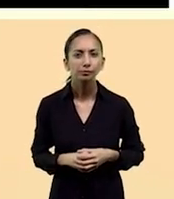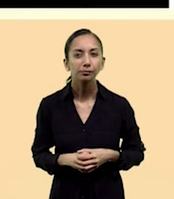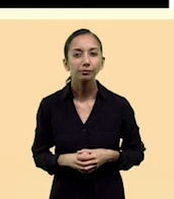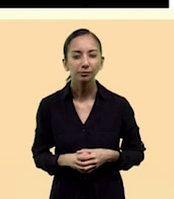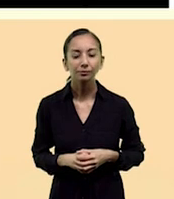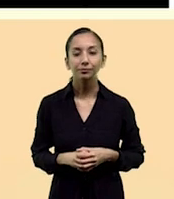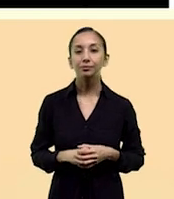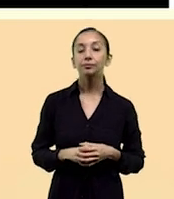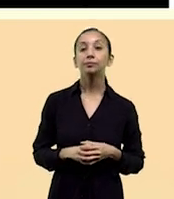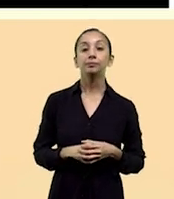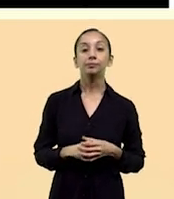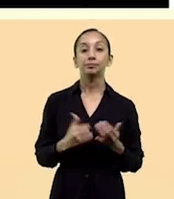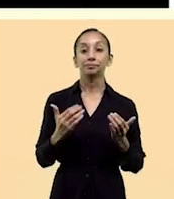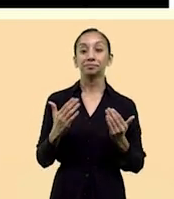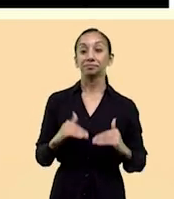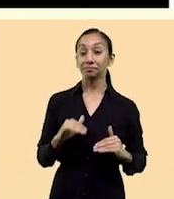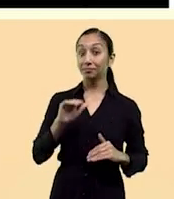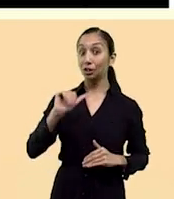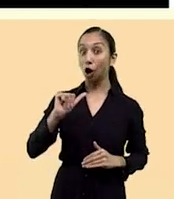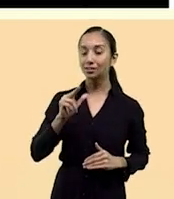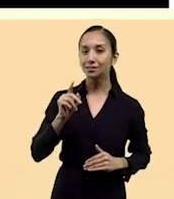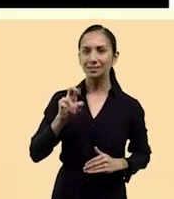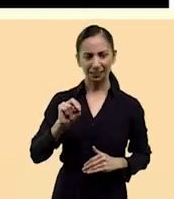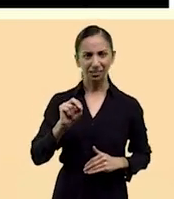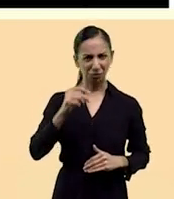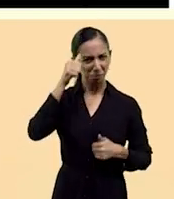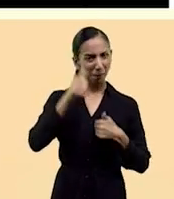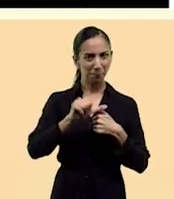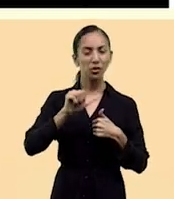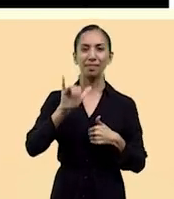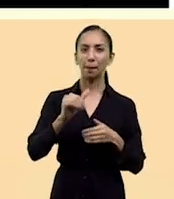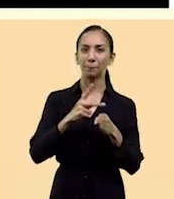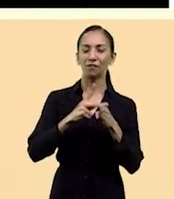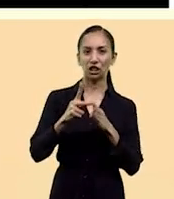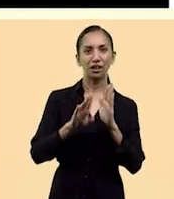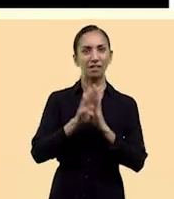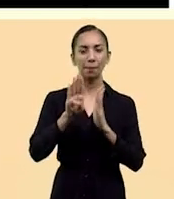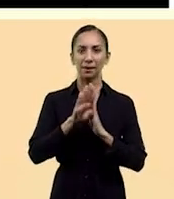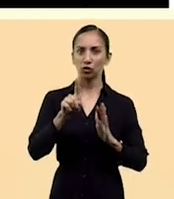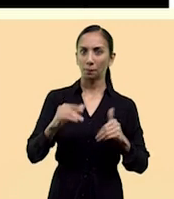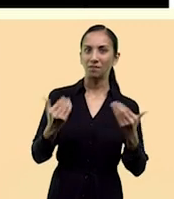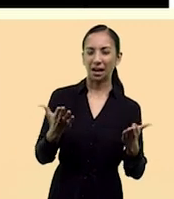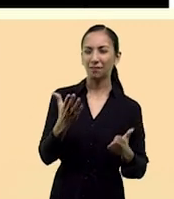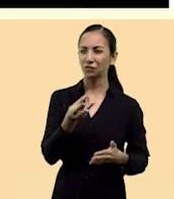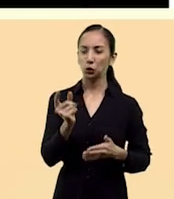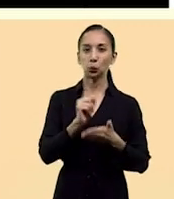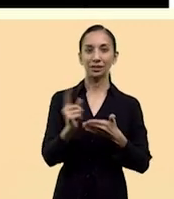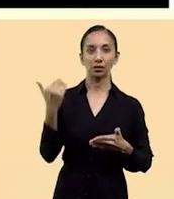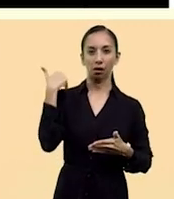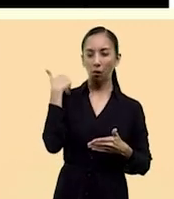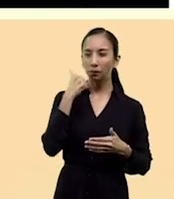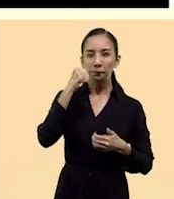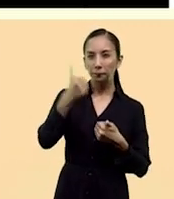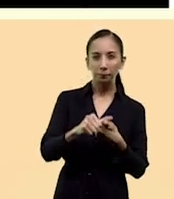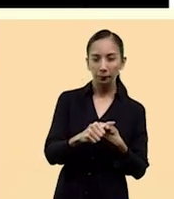So, Austin, you provided that professional development that first week, a couple of weeks ago. I don't know when it